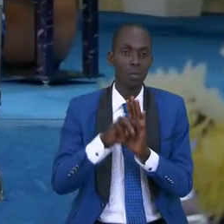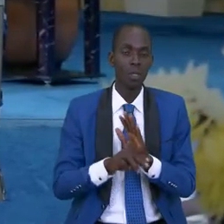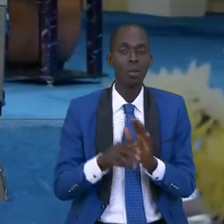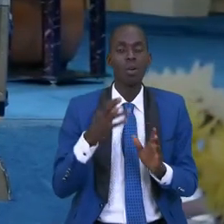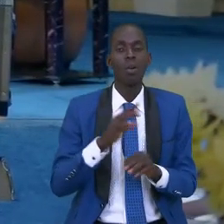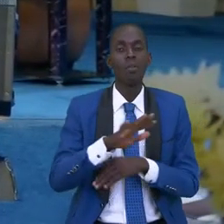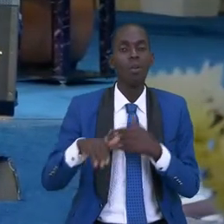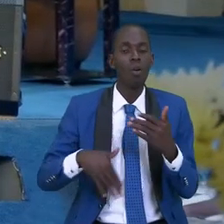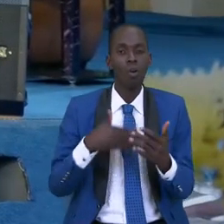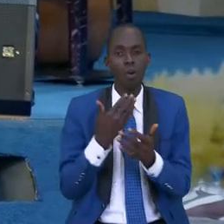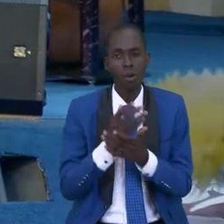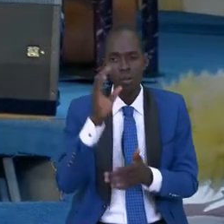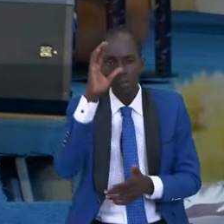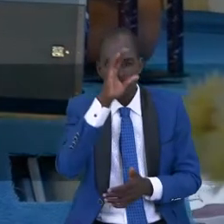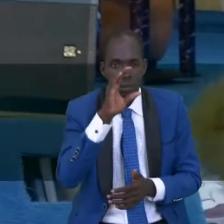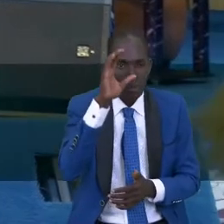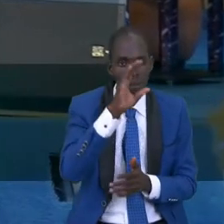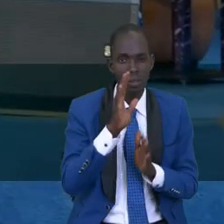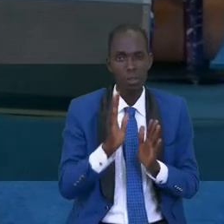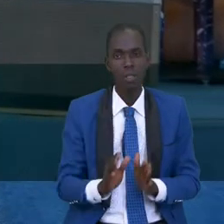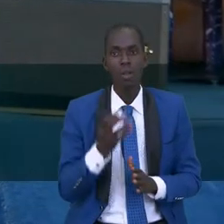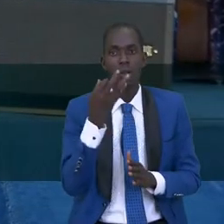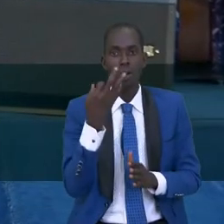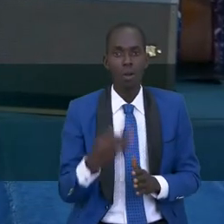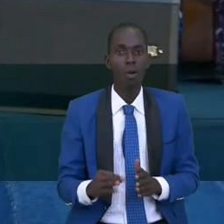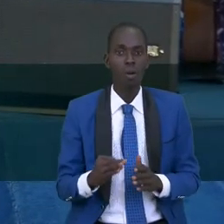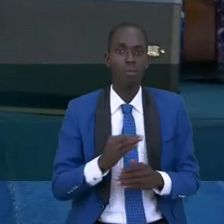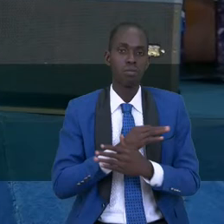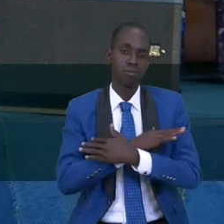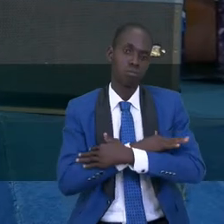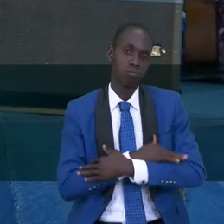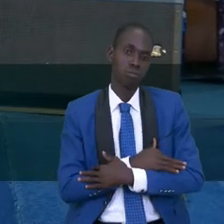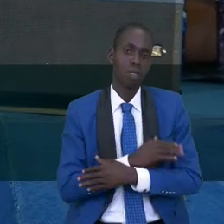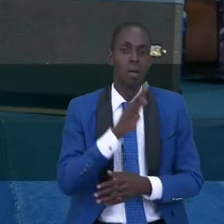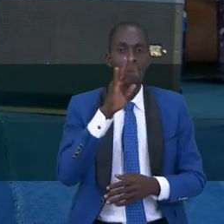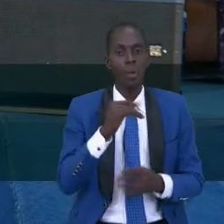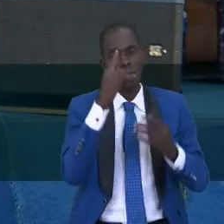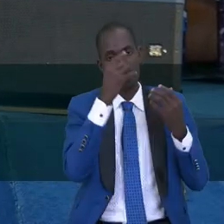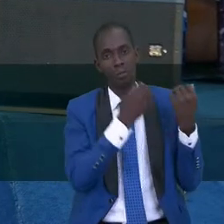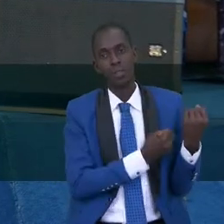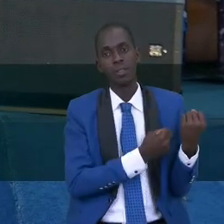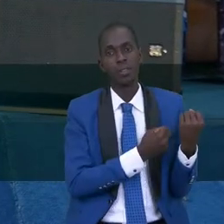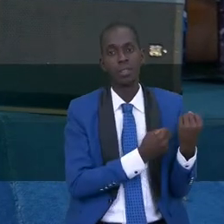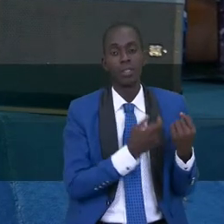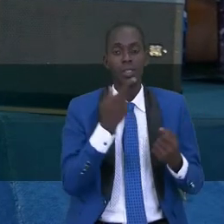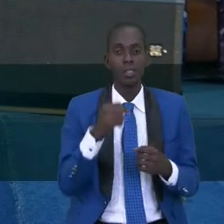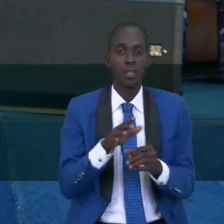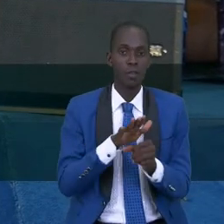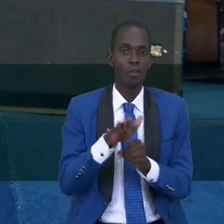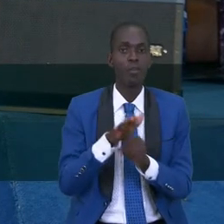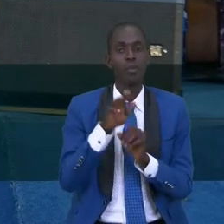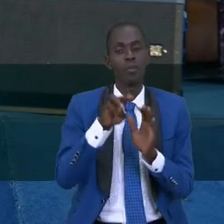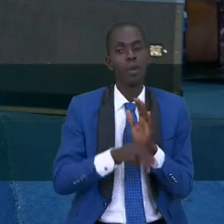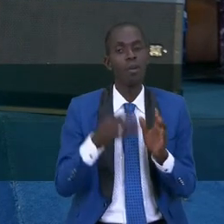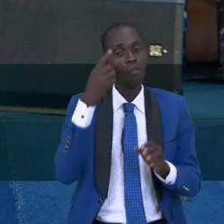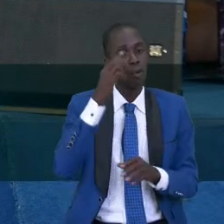all seekers of relief by faith. The fulfillment of all,